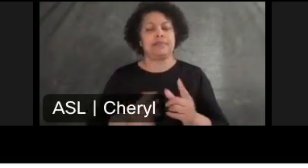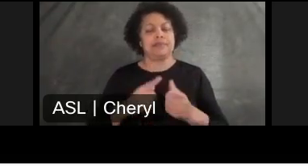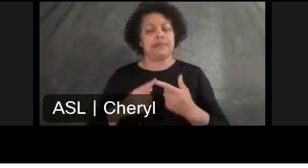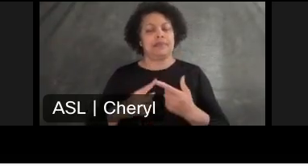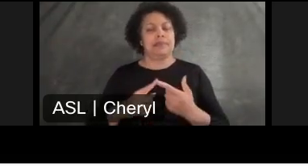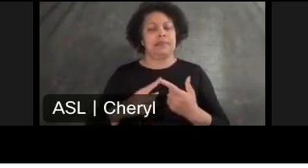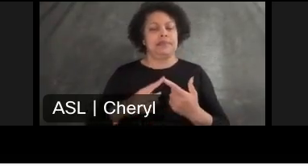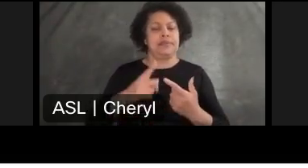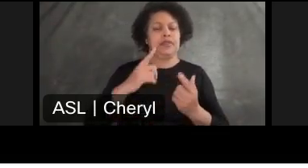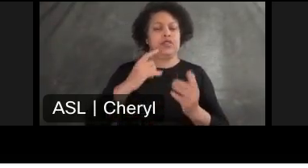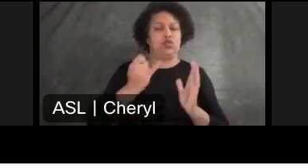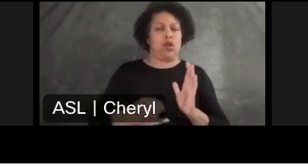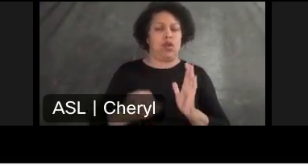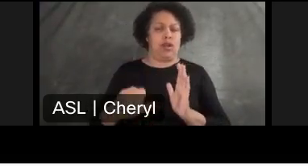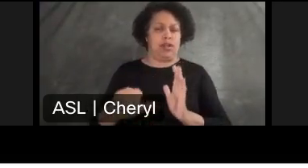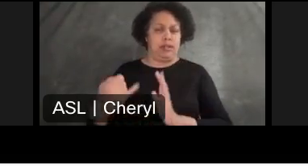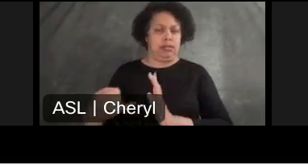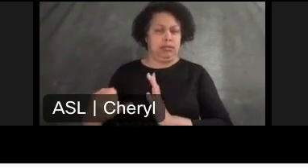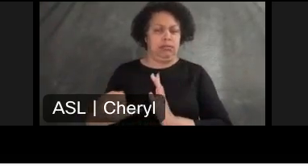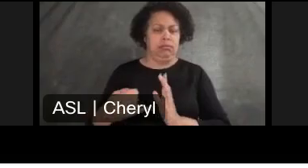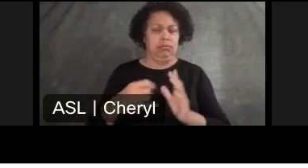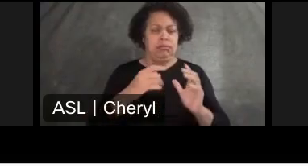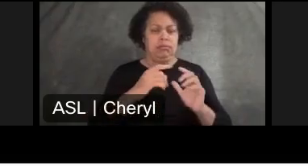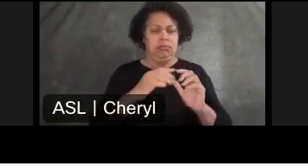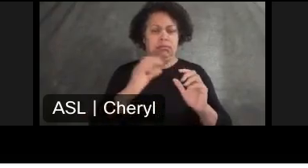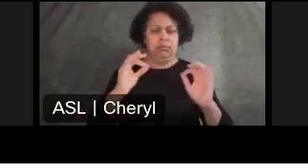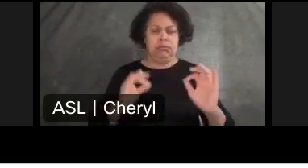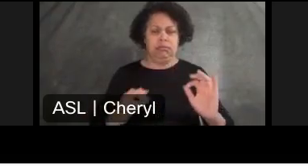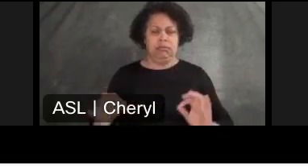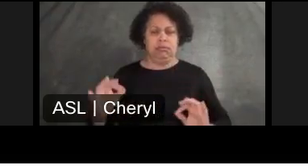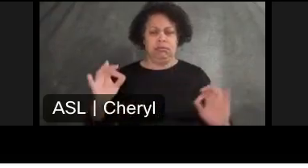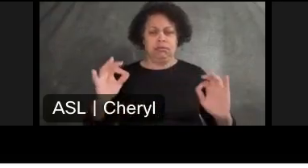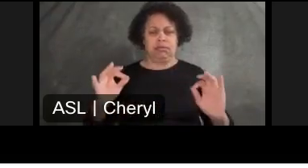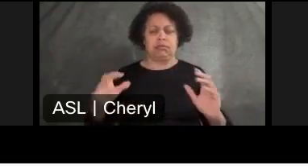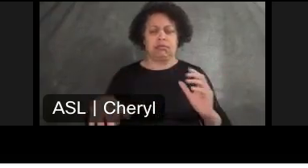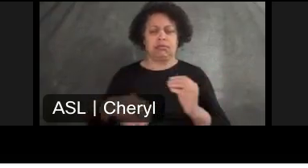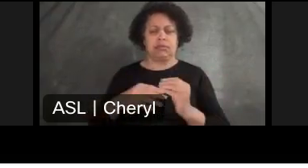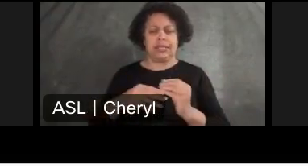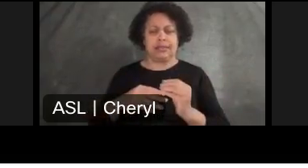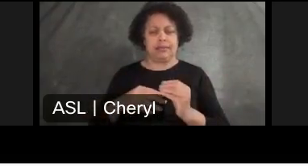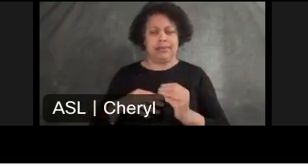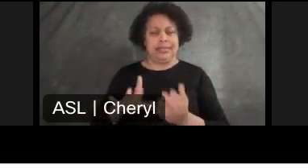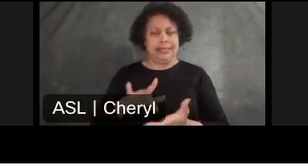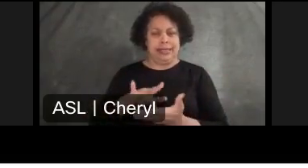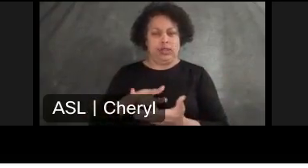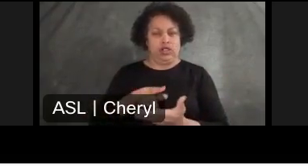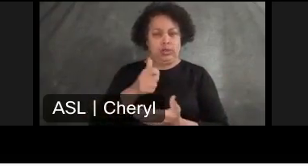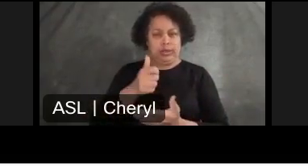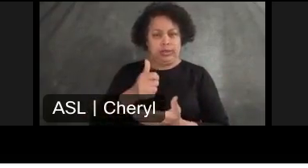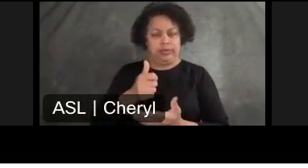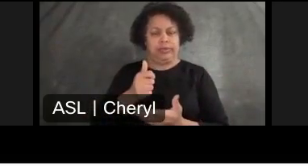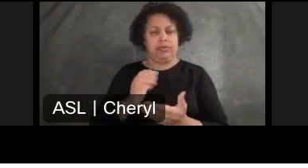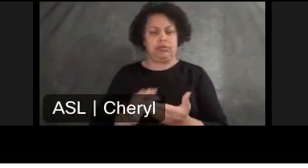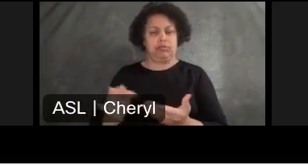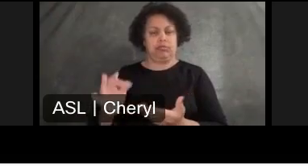draw out additional circles around your name, and these will be your